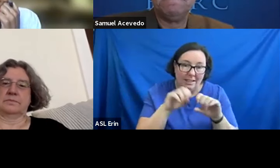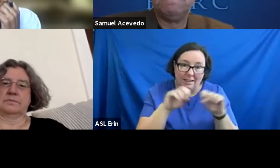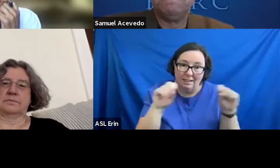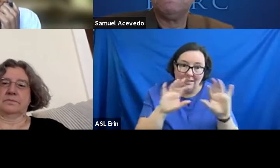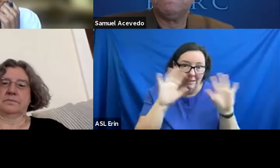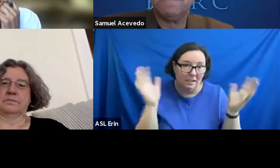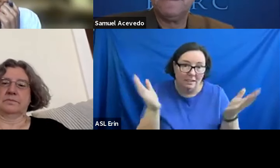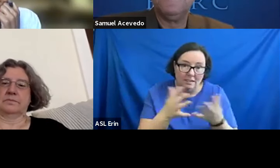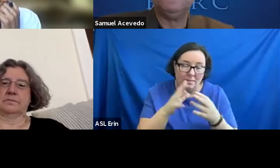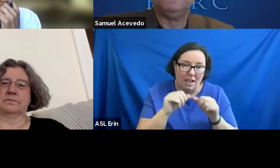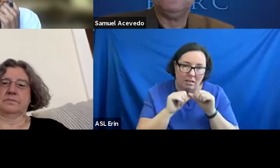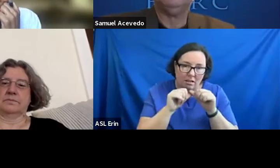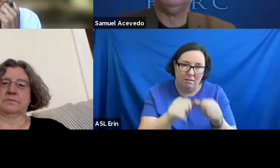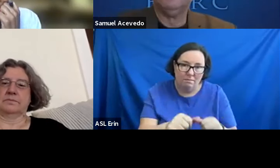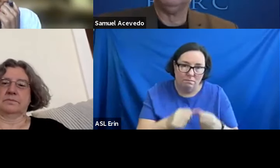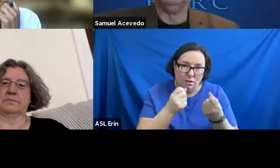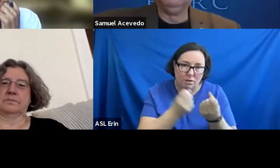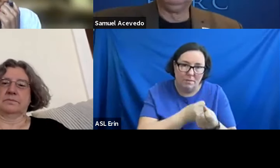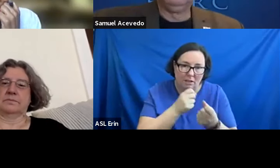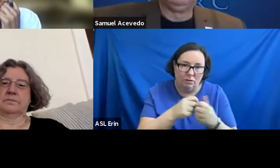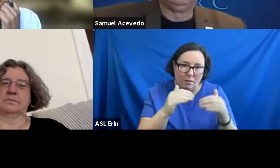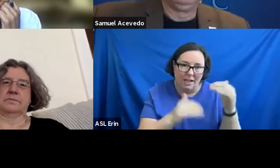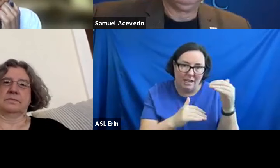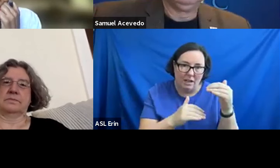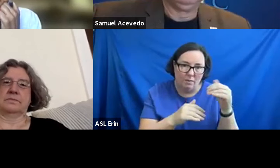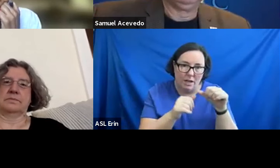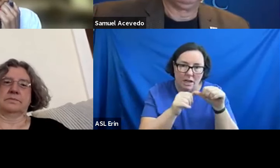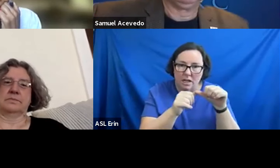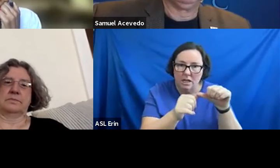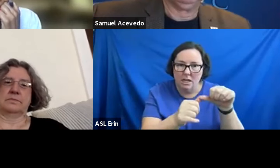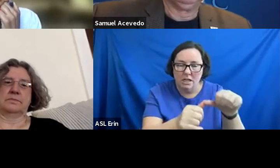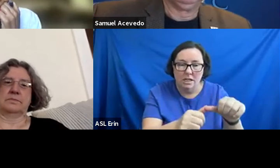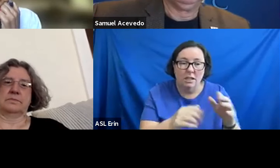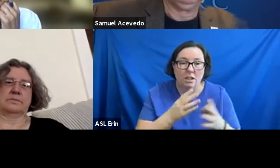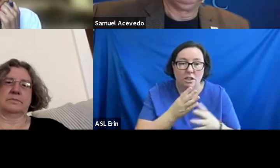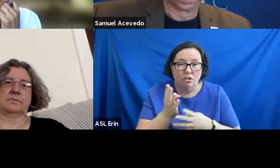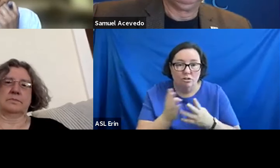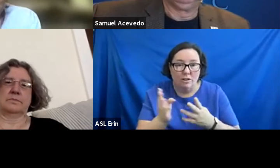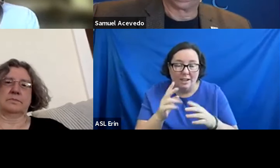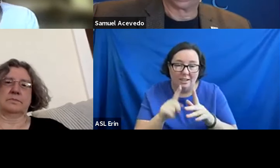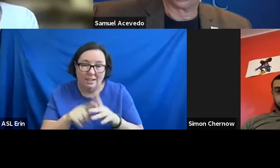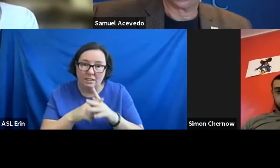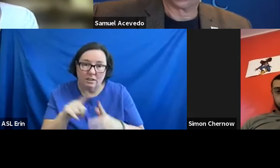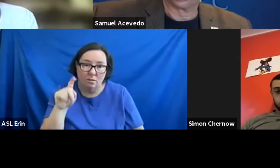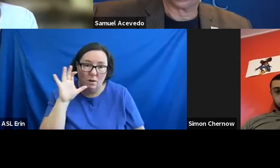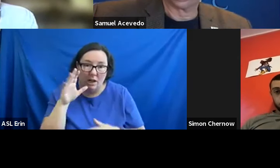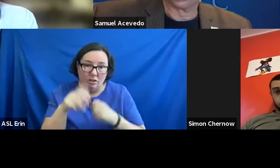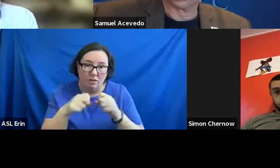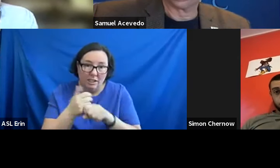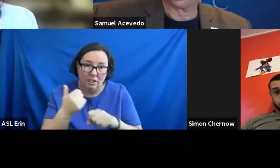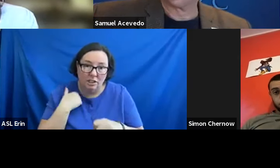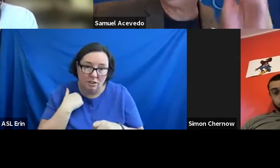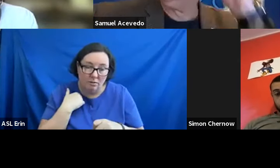the perpetuating of inequity. Tracking was started over 100 years ago